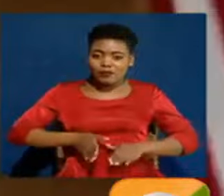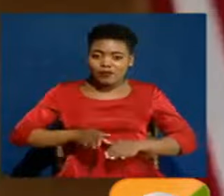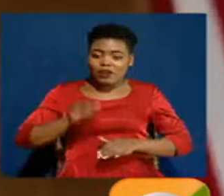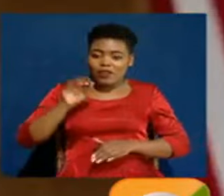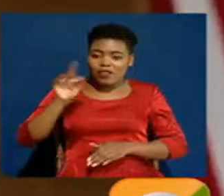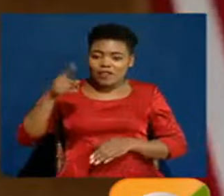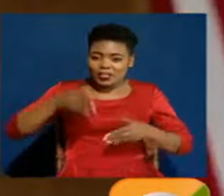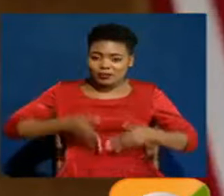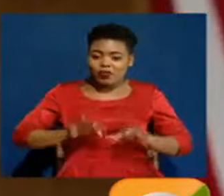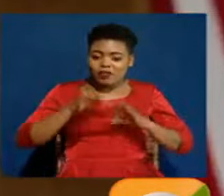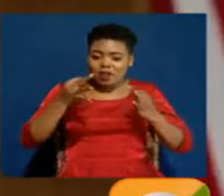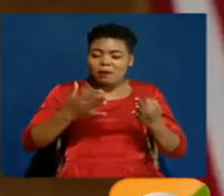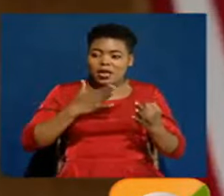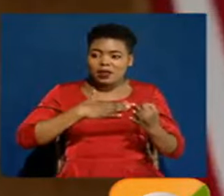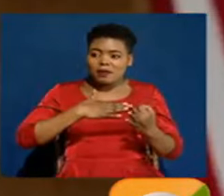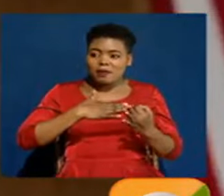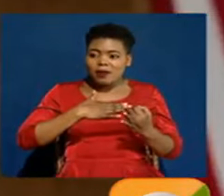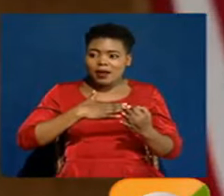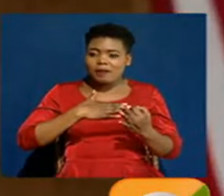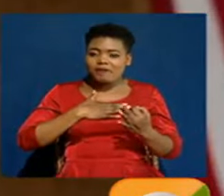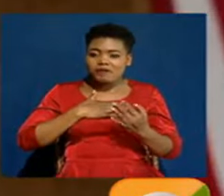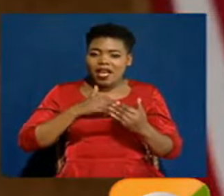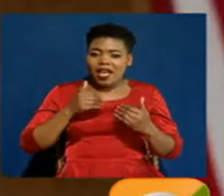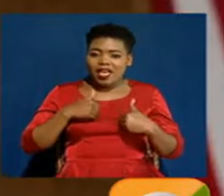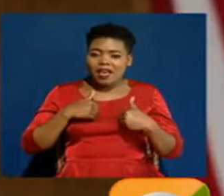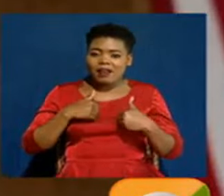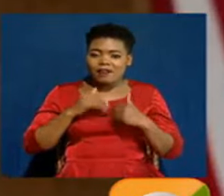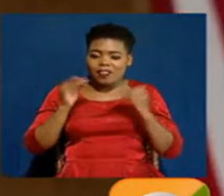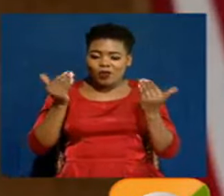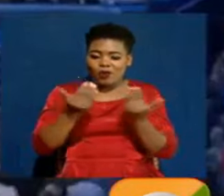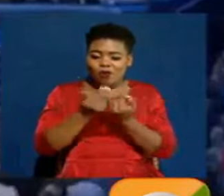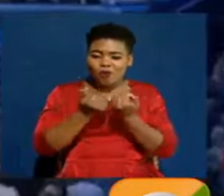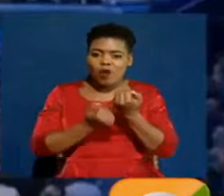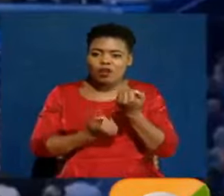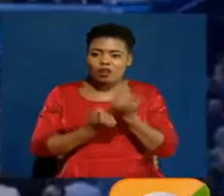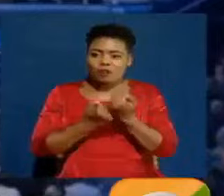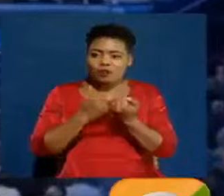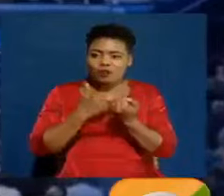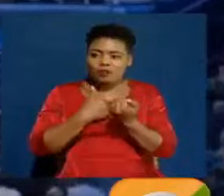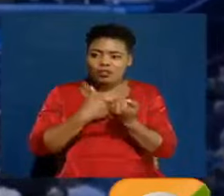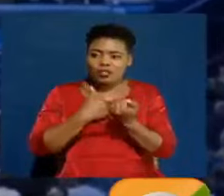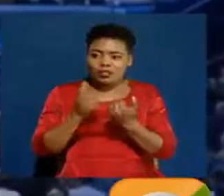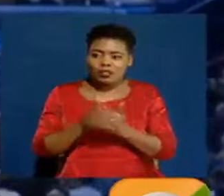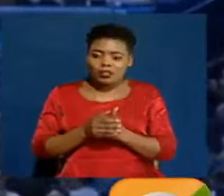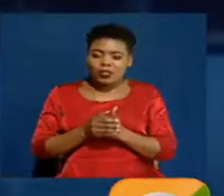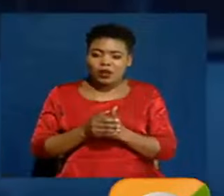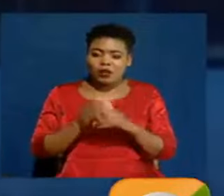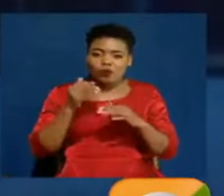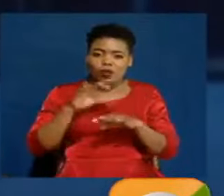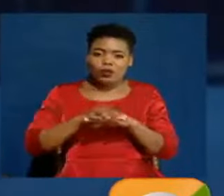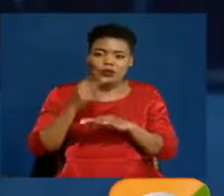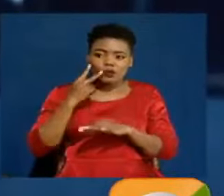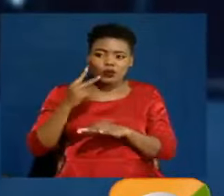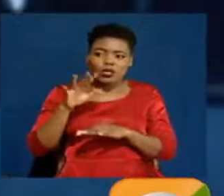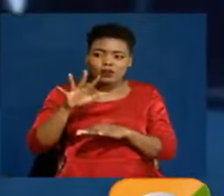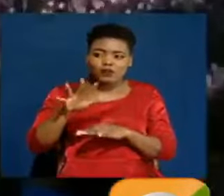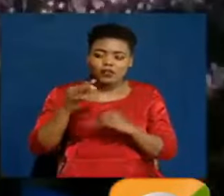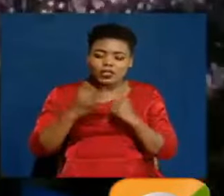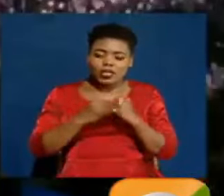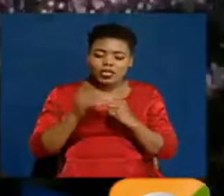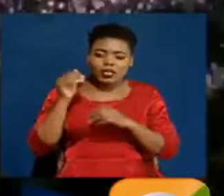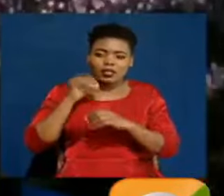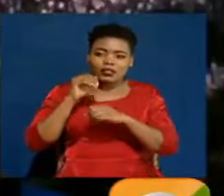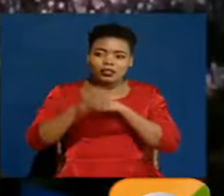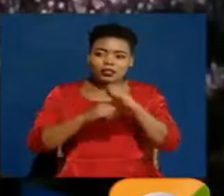as the eldest child, I saw how the world would sometimes treat her. Founded 248 years ago,